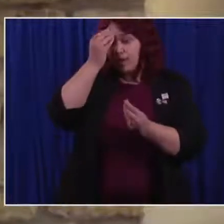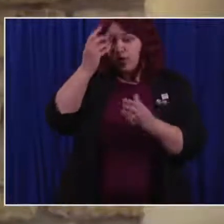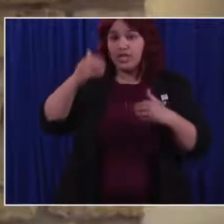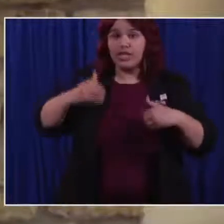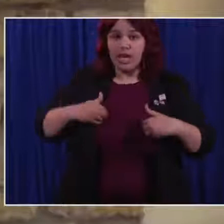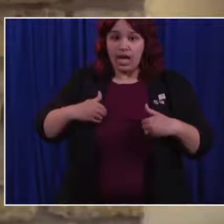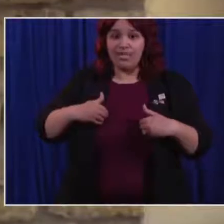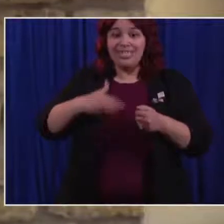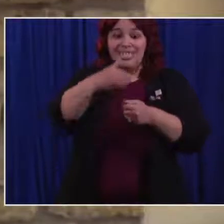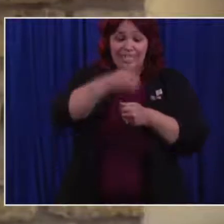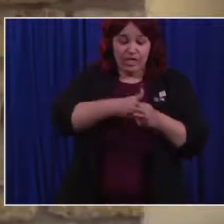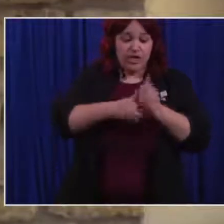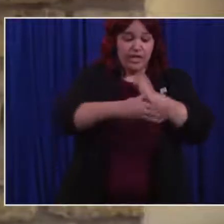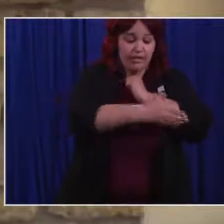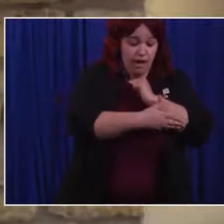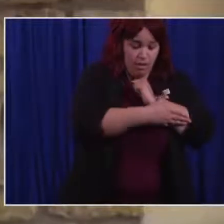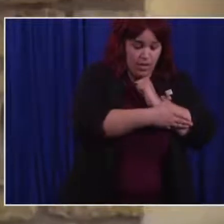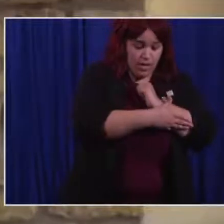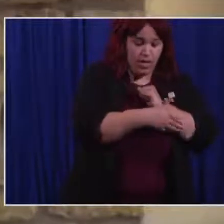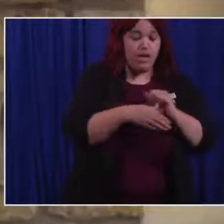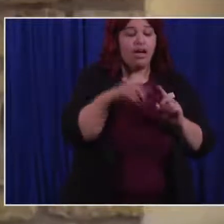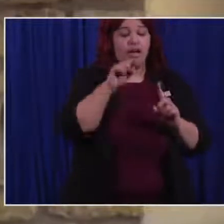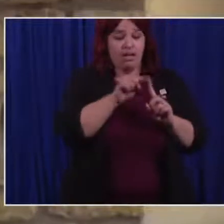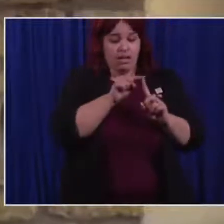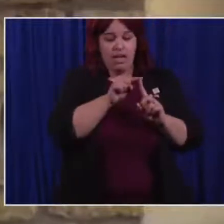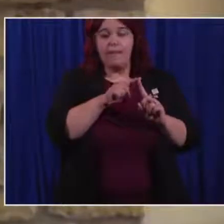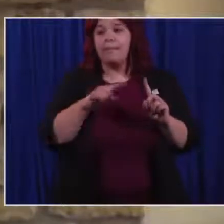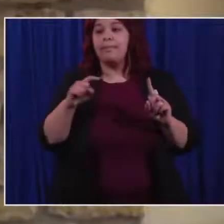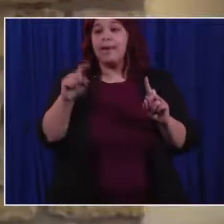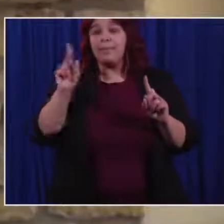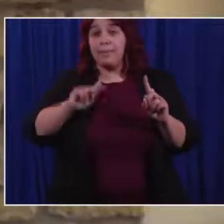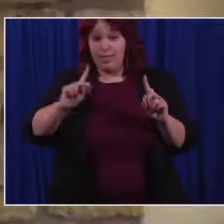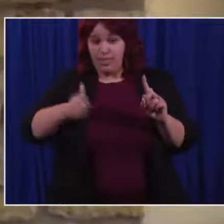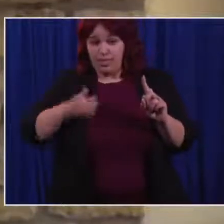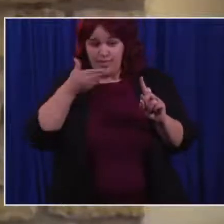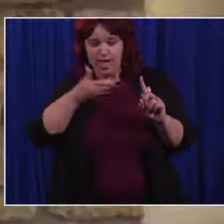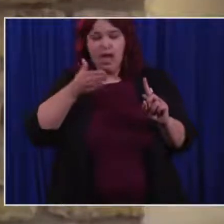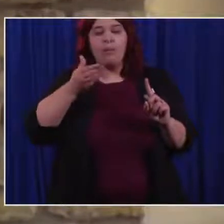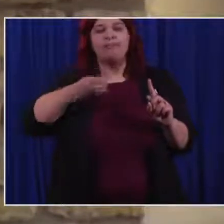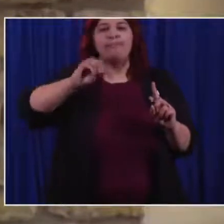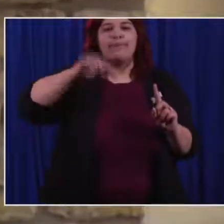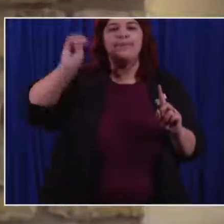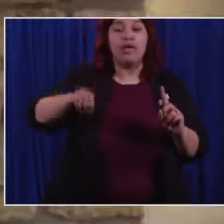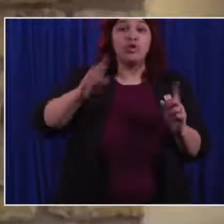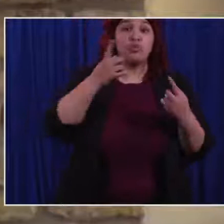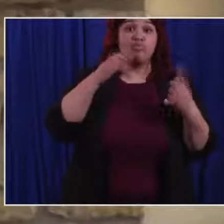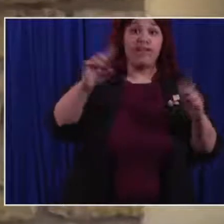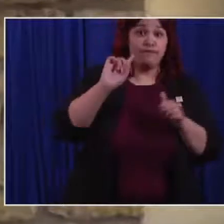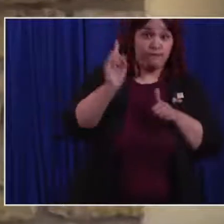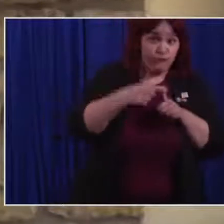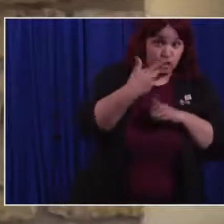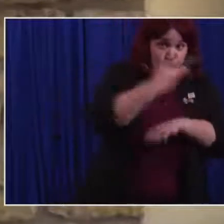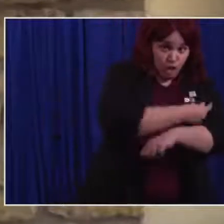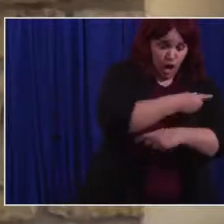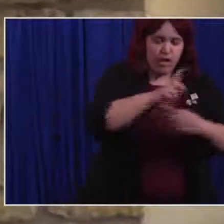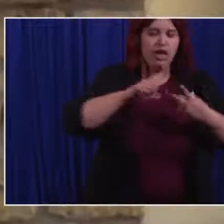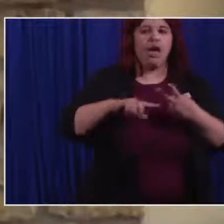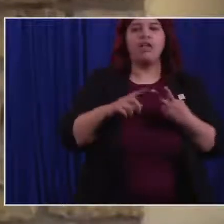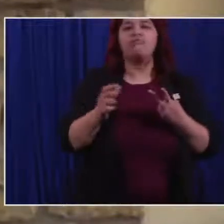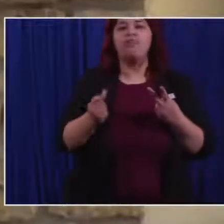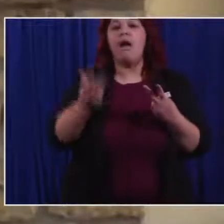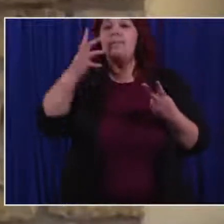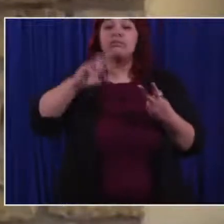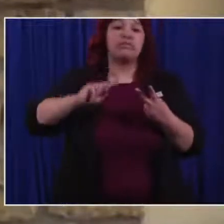people in that county who have gotten their first shot and the second shot. And it's quite interesting. And